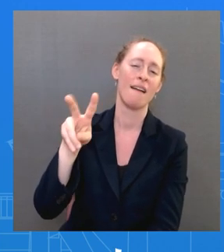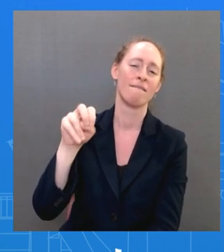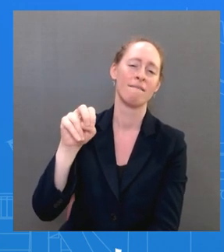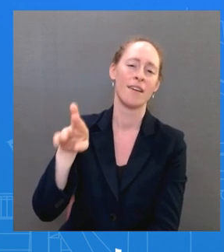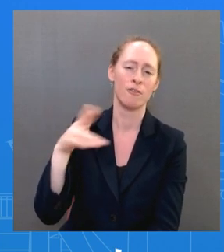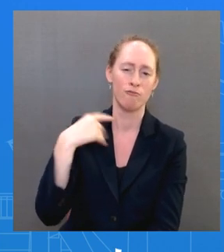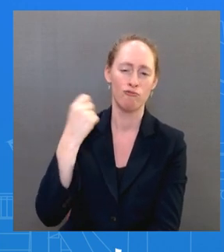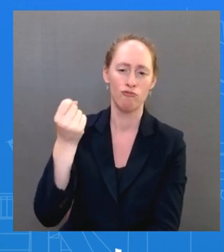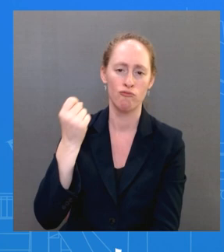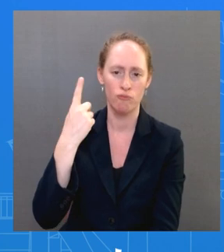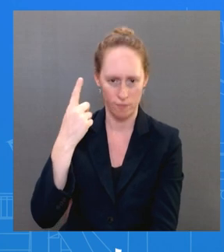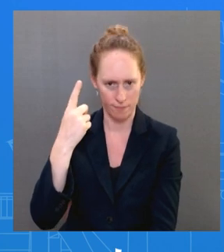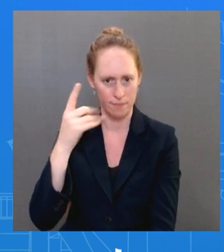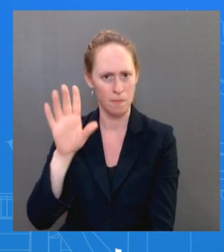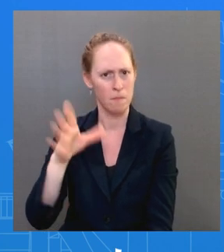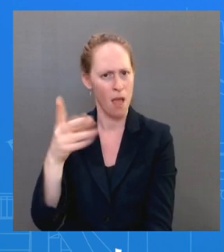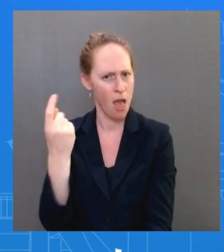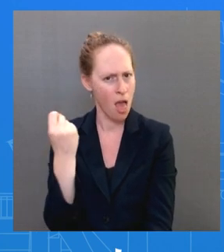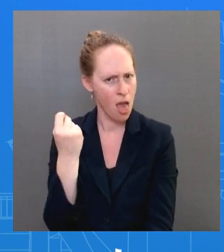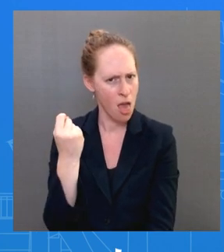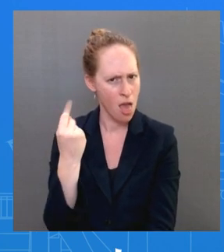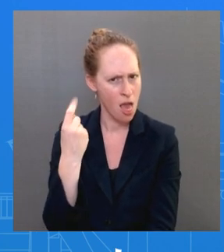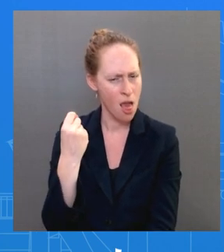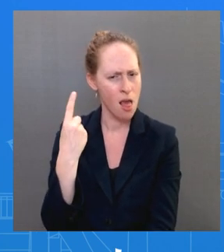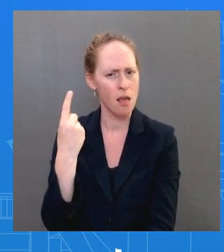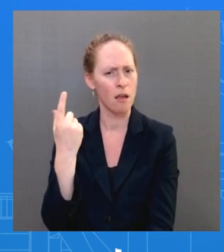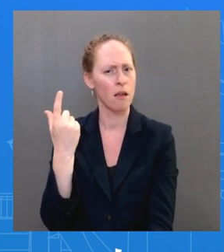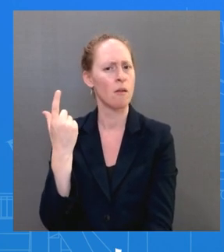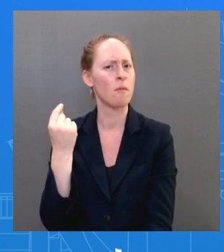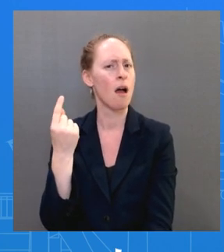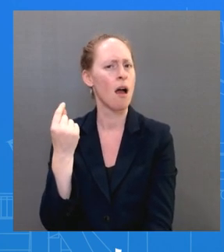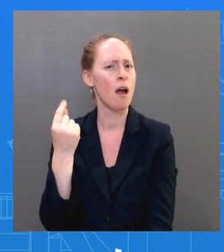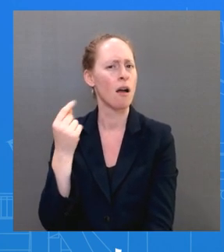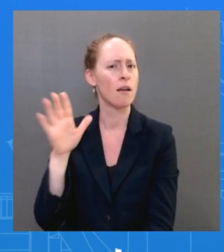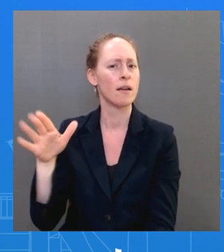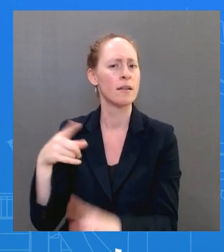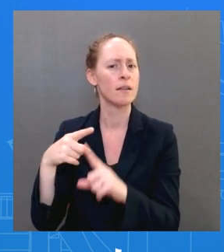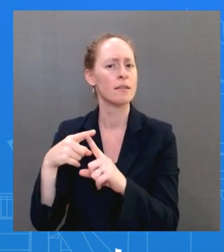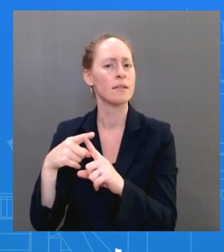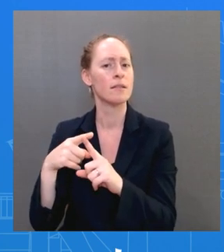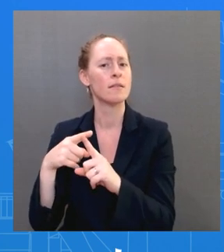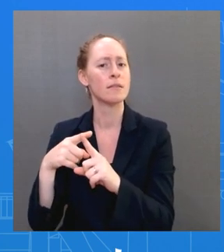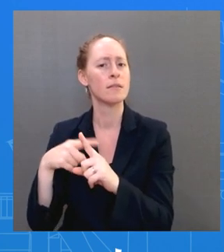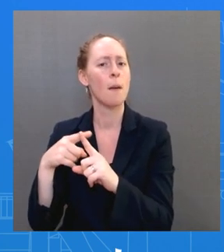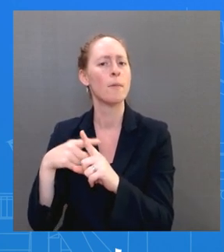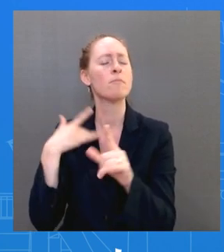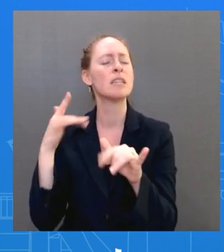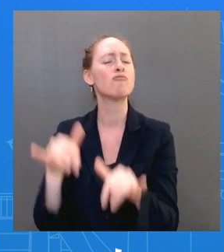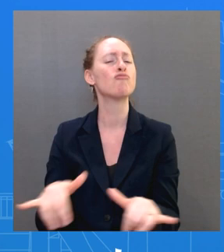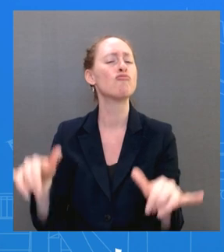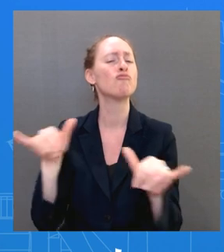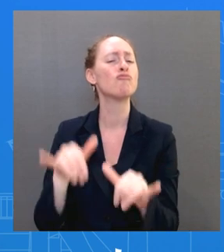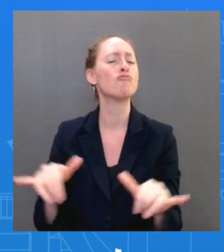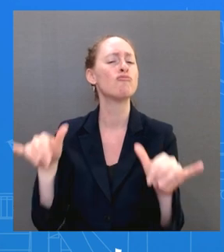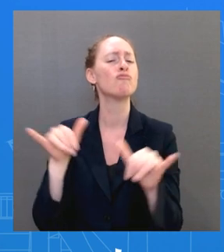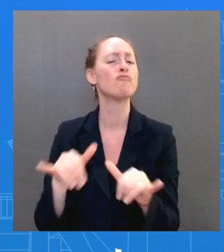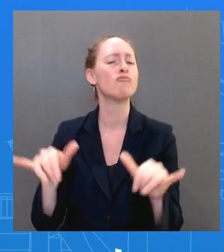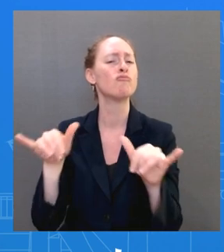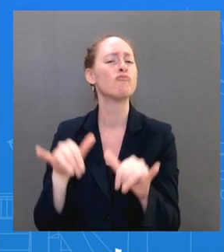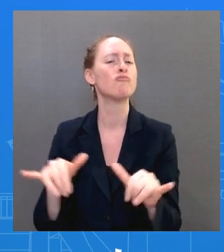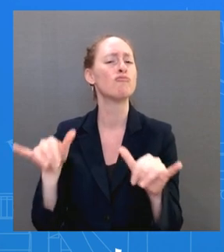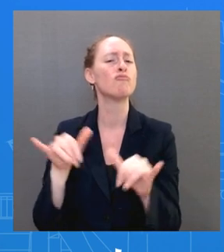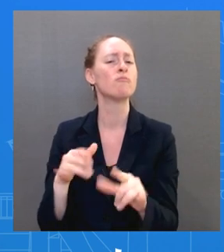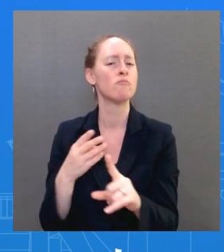recorded 99.4 degree temperature. Yep. So if he's saying since normal since then, that would indicate that it was not in the normal